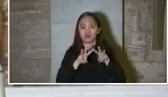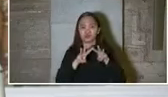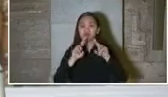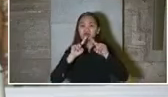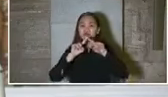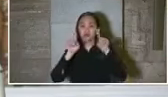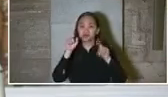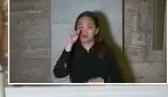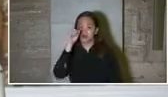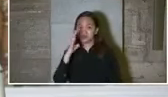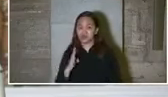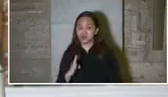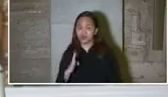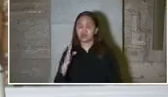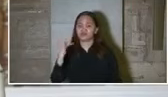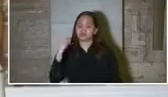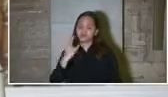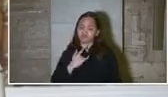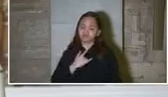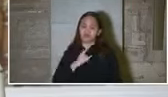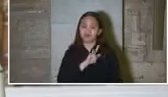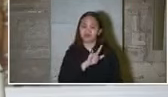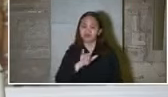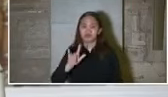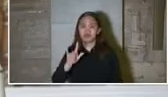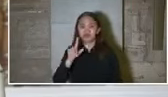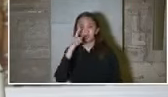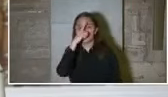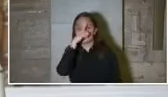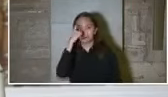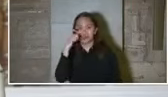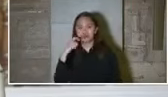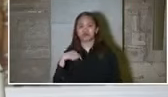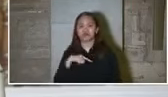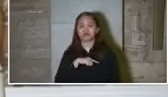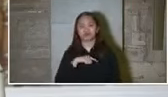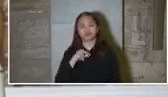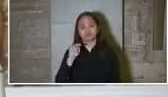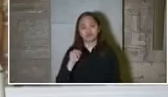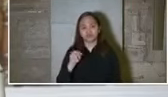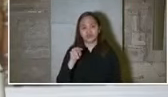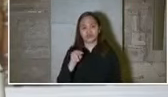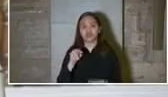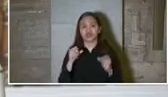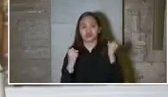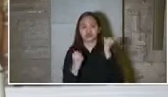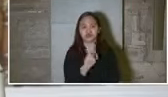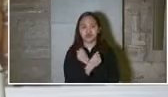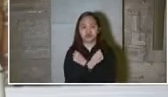but God loves us because we are in need of it.